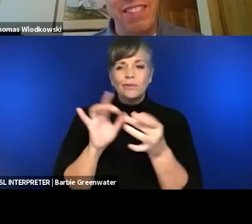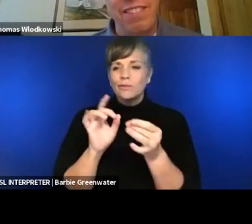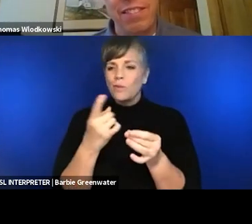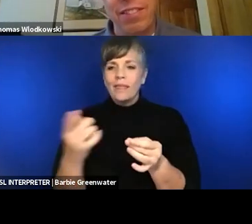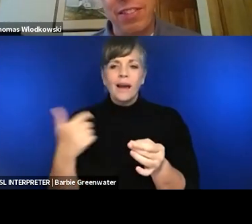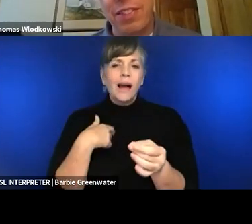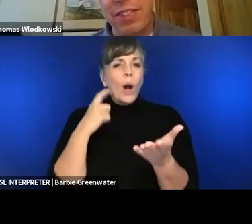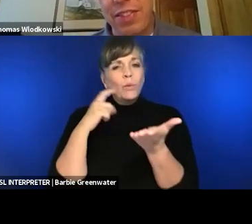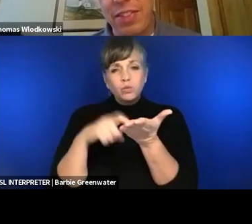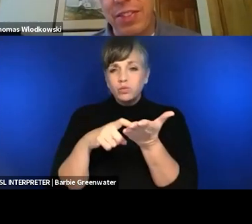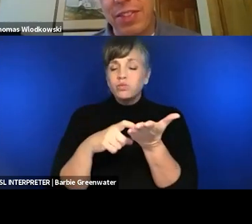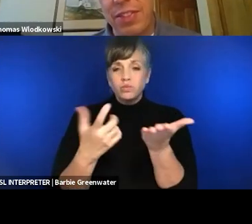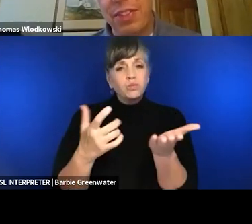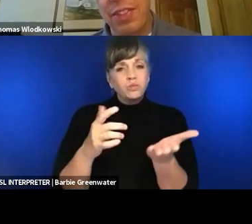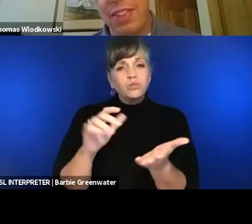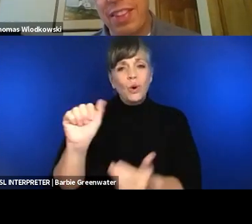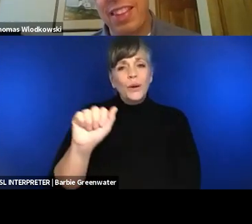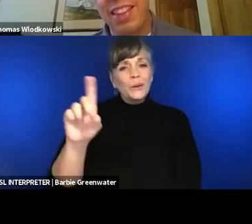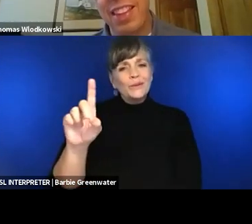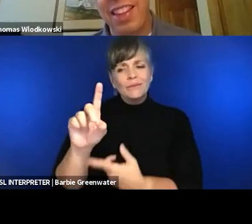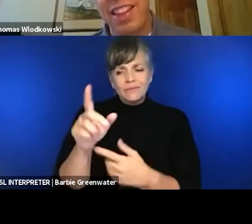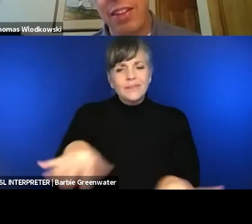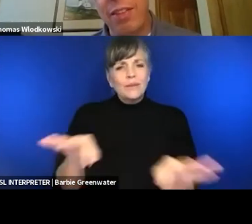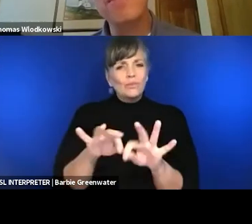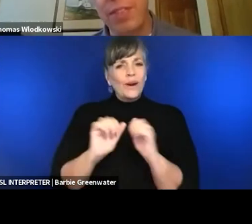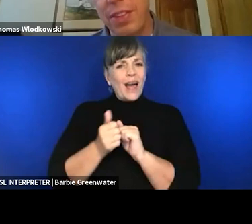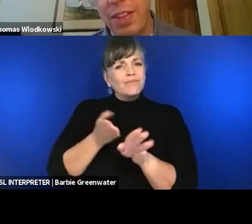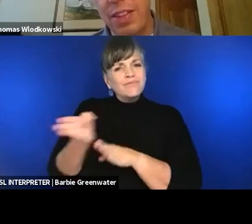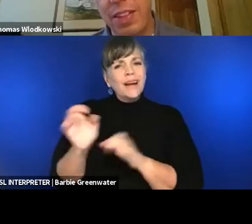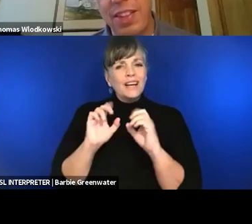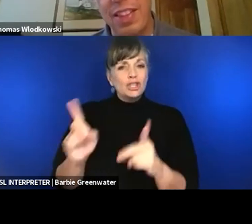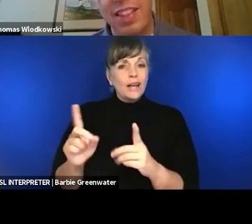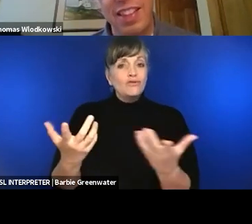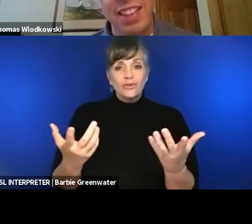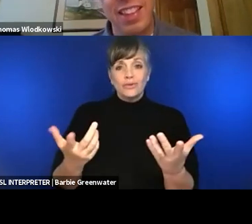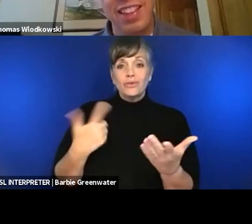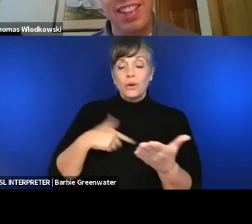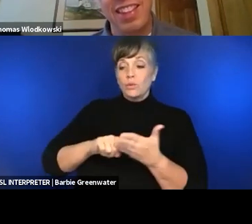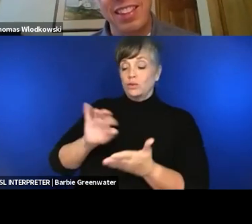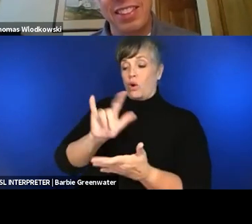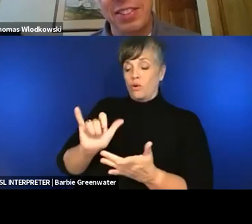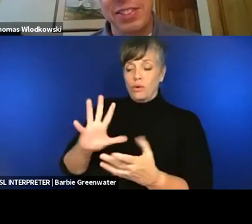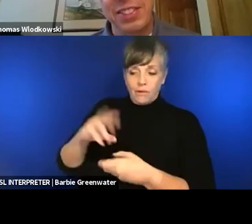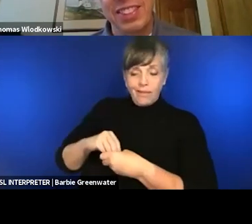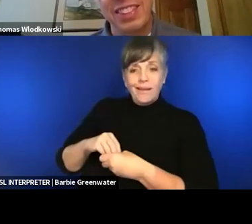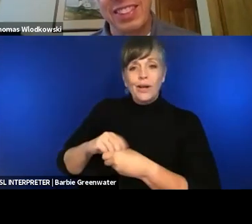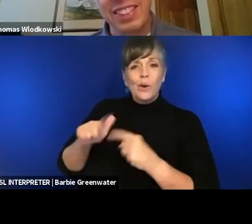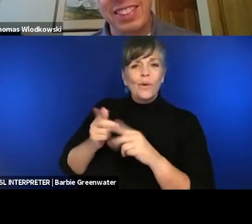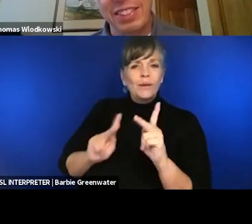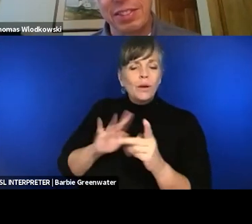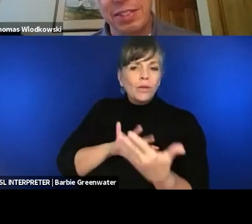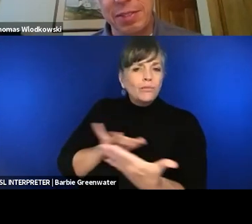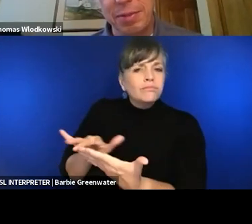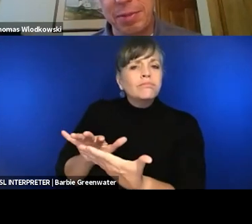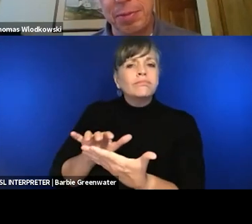the fact that audio description is really important in the education realm. And if we start early on, when people are studying